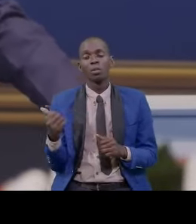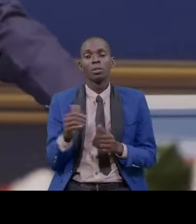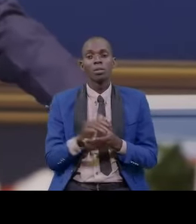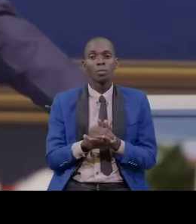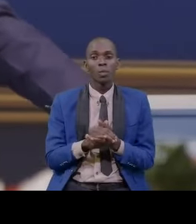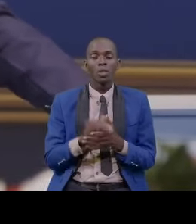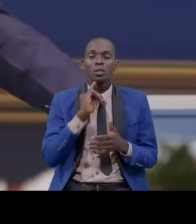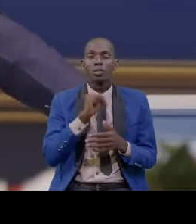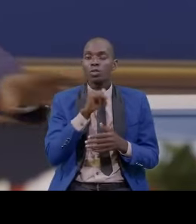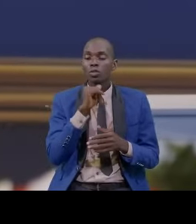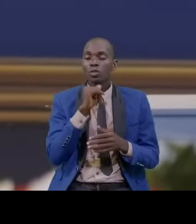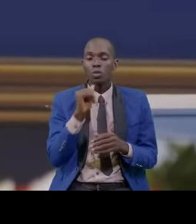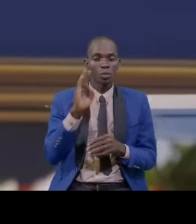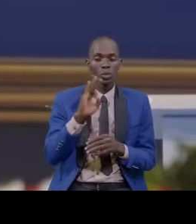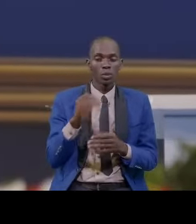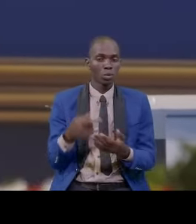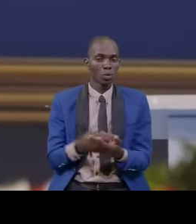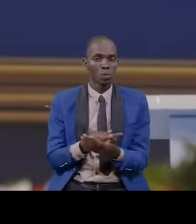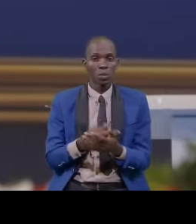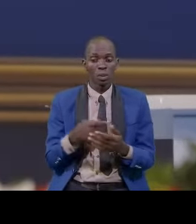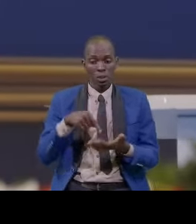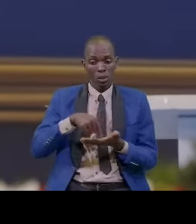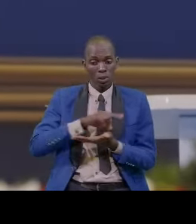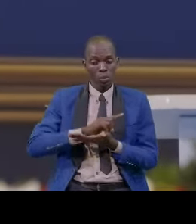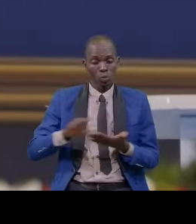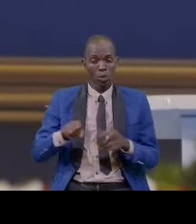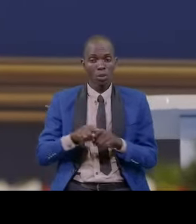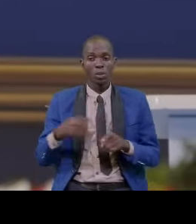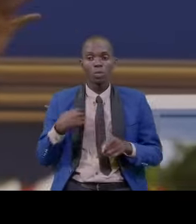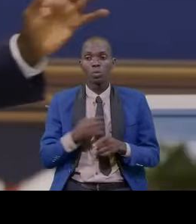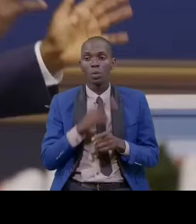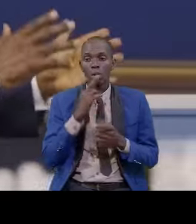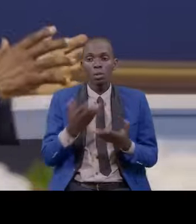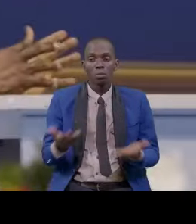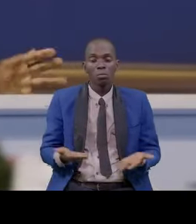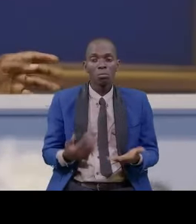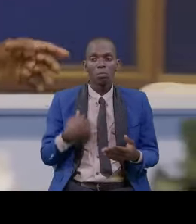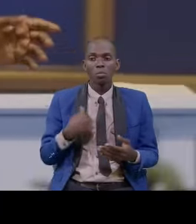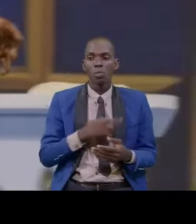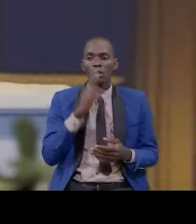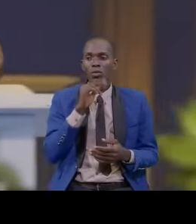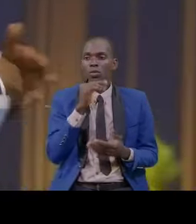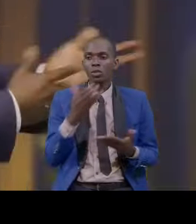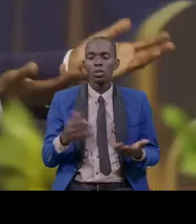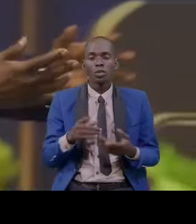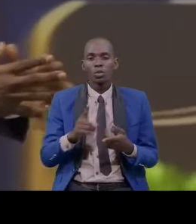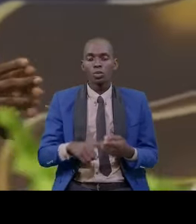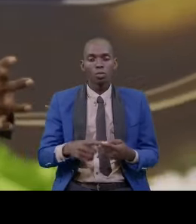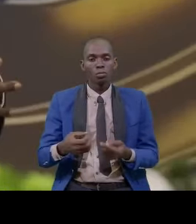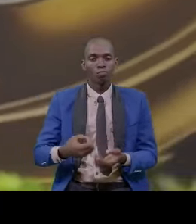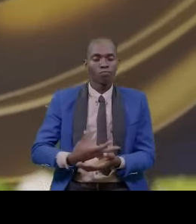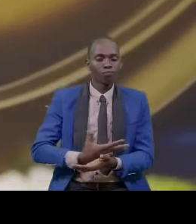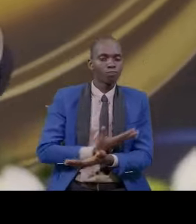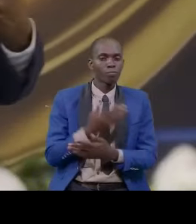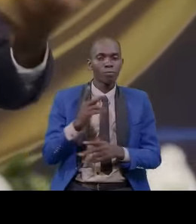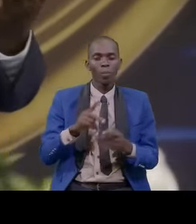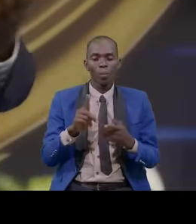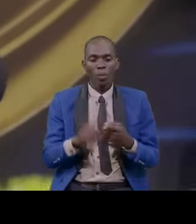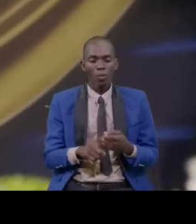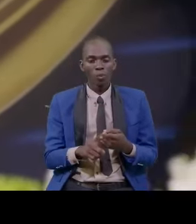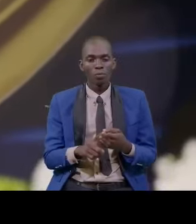we have been here, we didn't come to influence people to this religion or that religion.